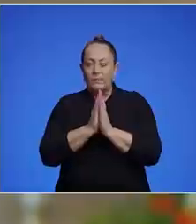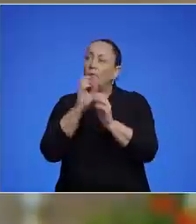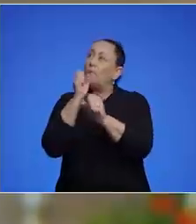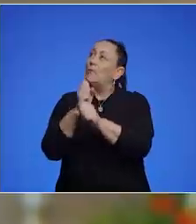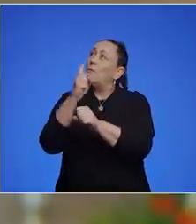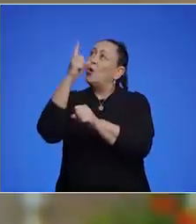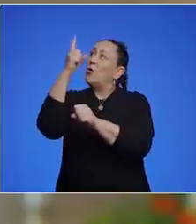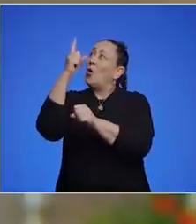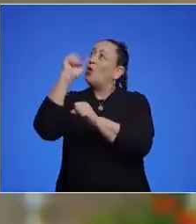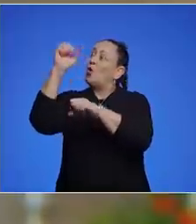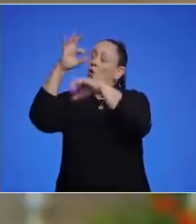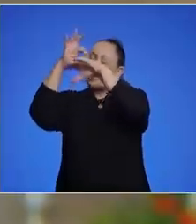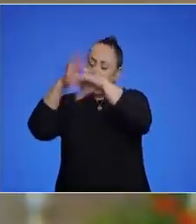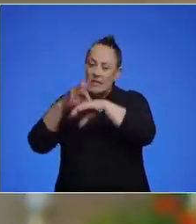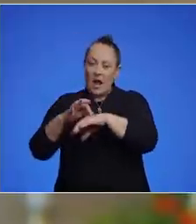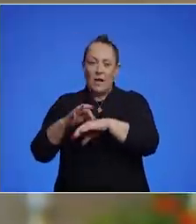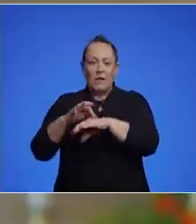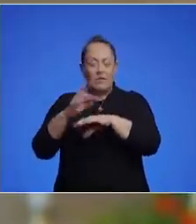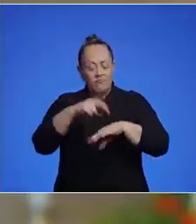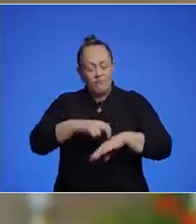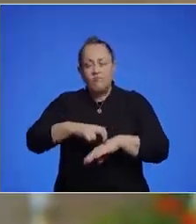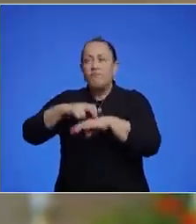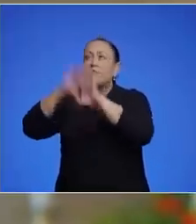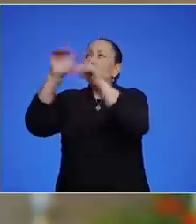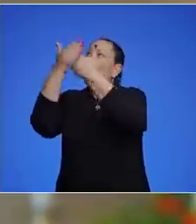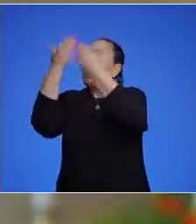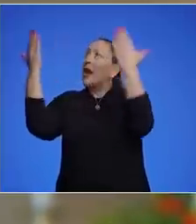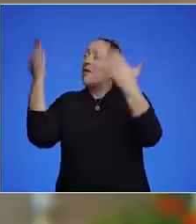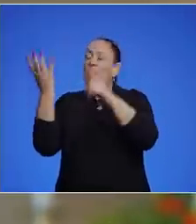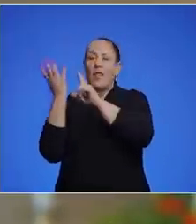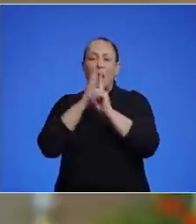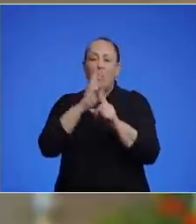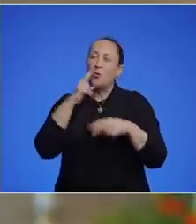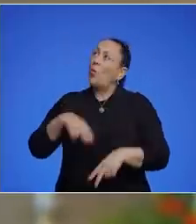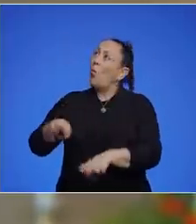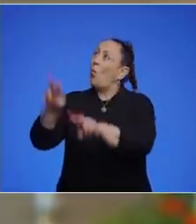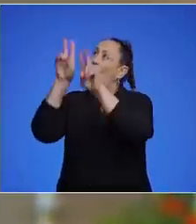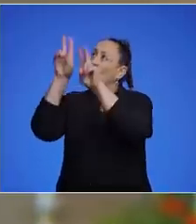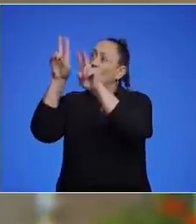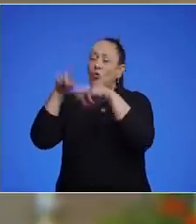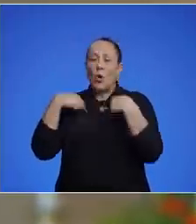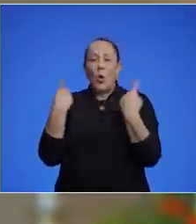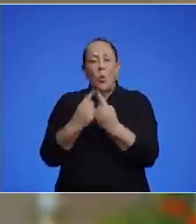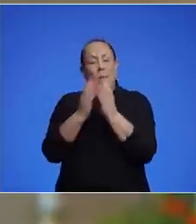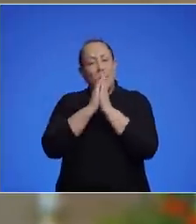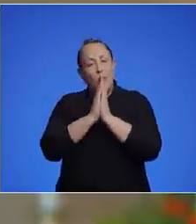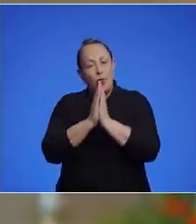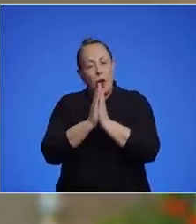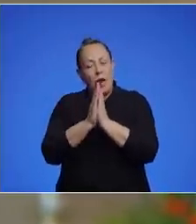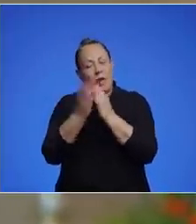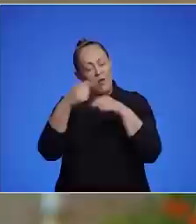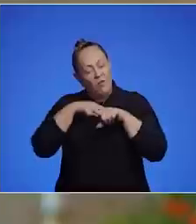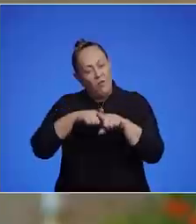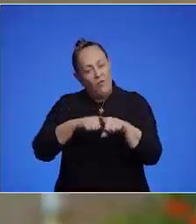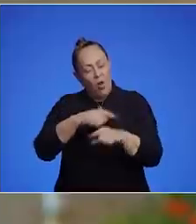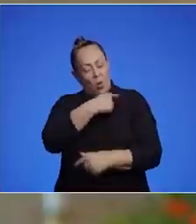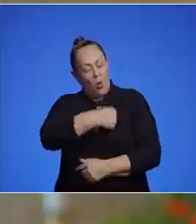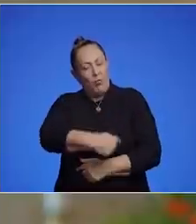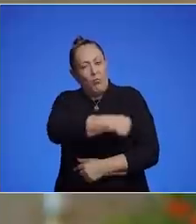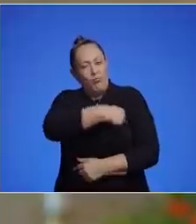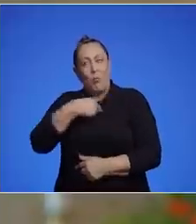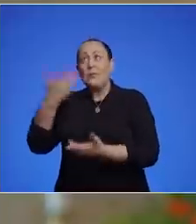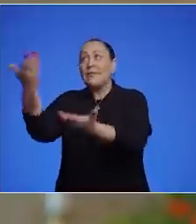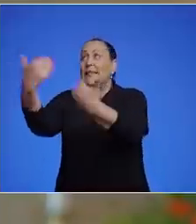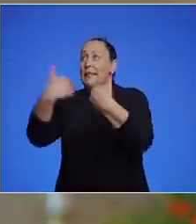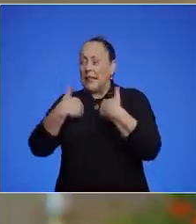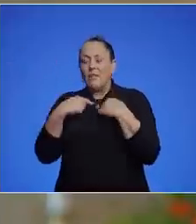O God, whose Son today ascended into heaven, as the apostles looked on, grant, we pray, that in accordance with